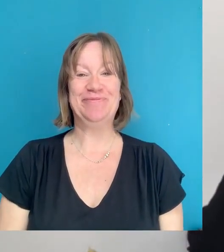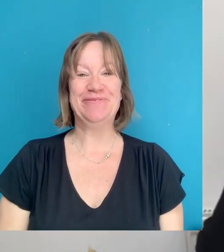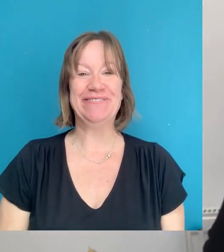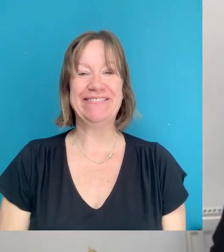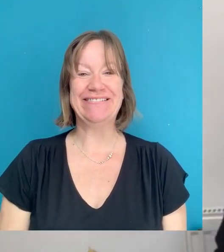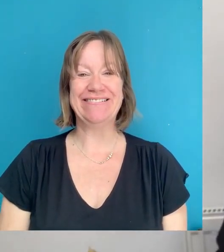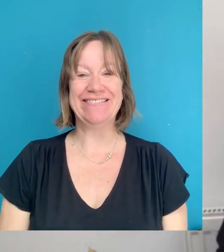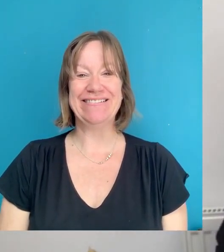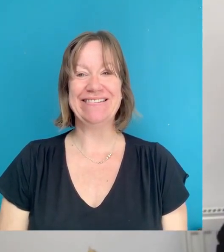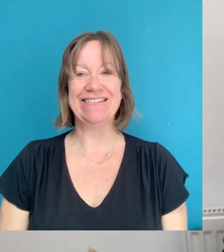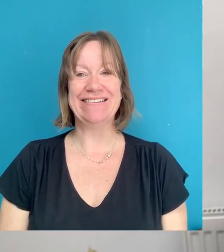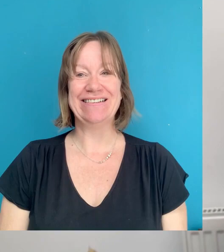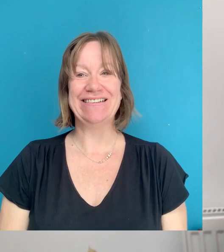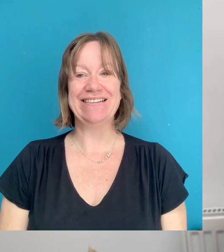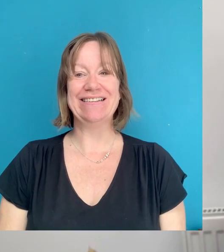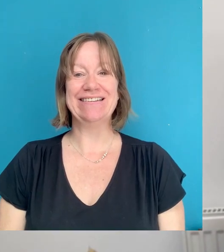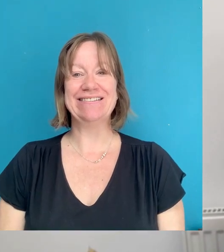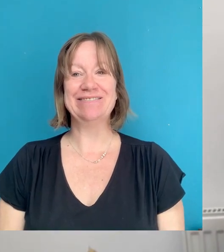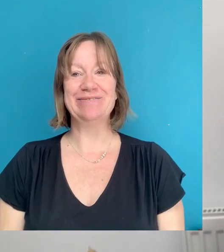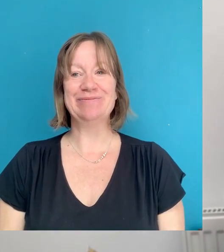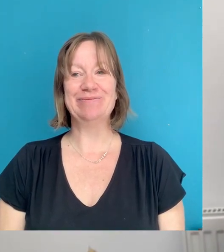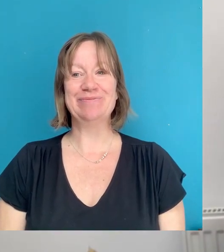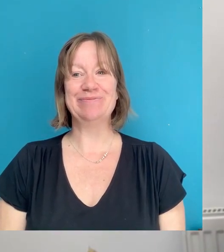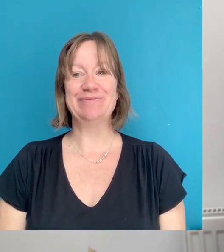I'm going to sit on